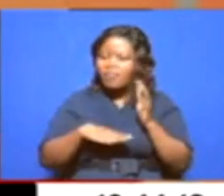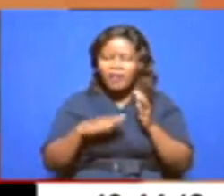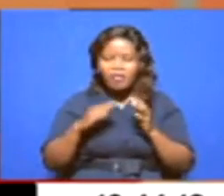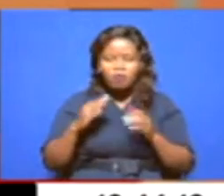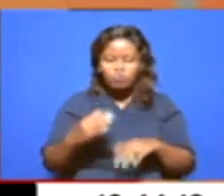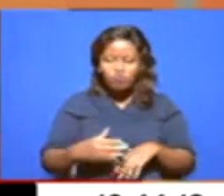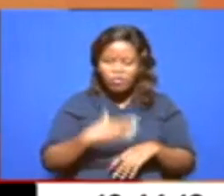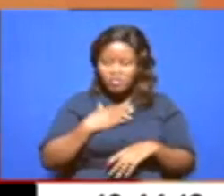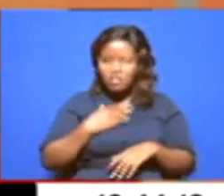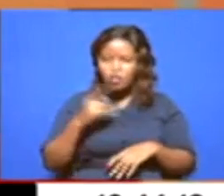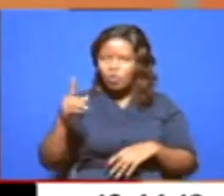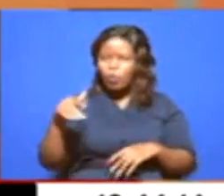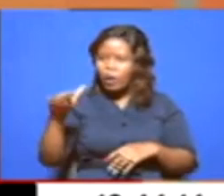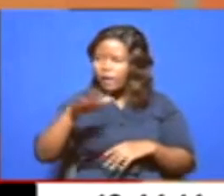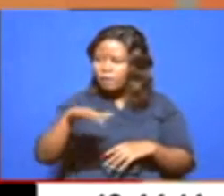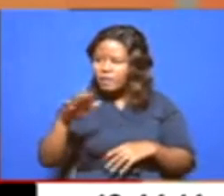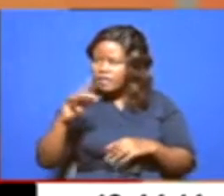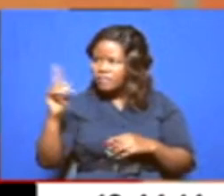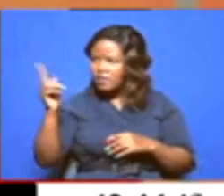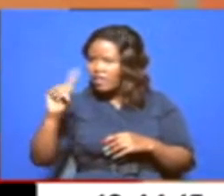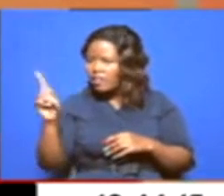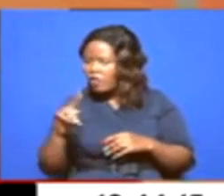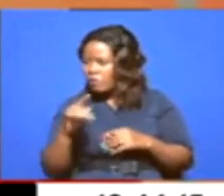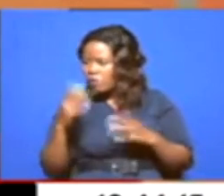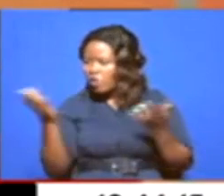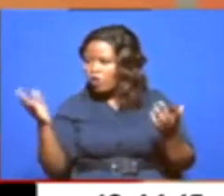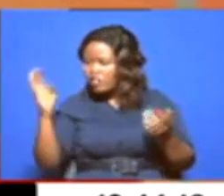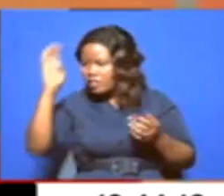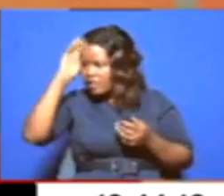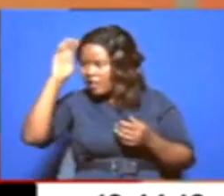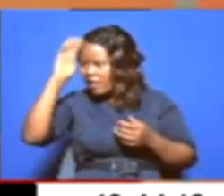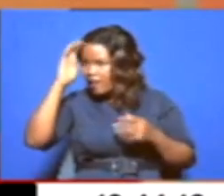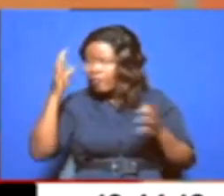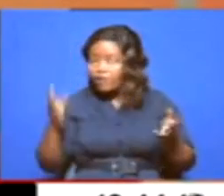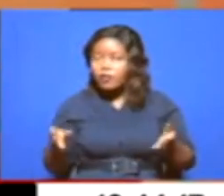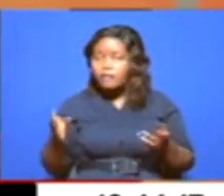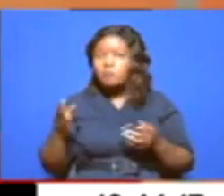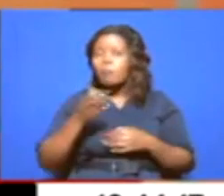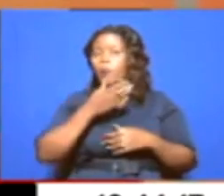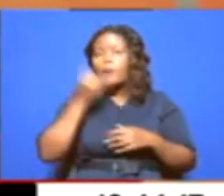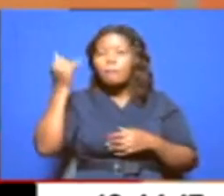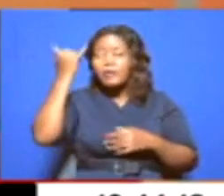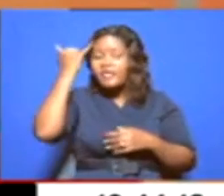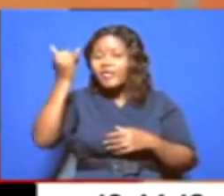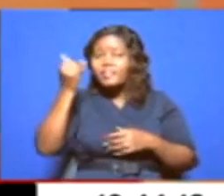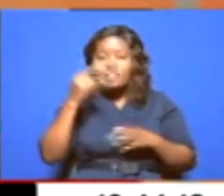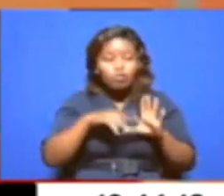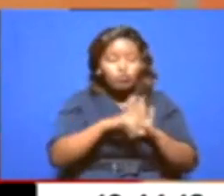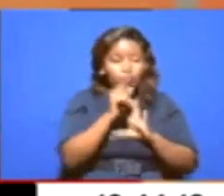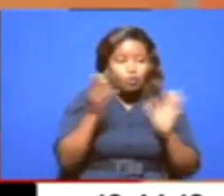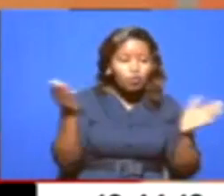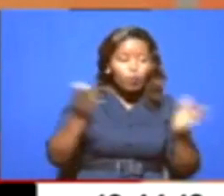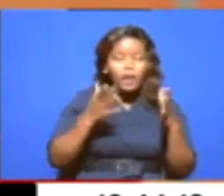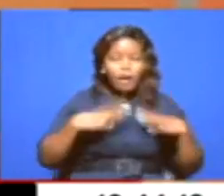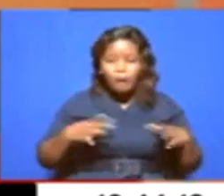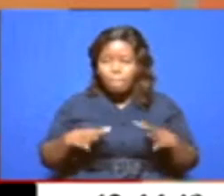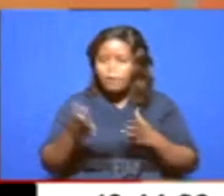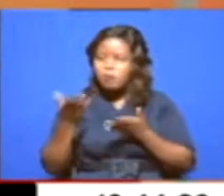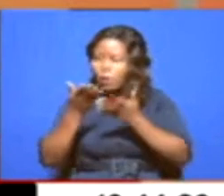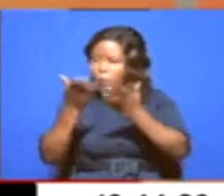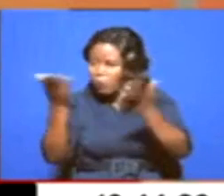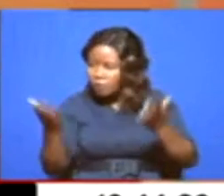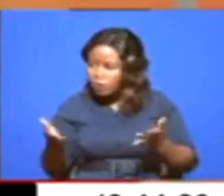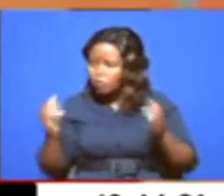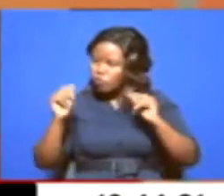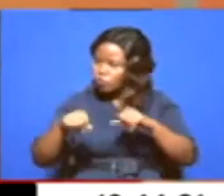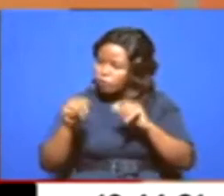Nairobi, bringing in athletes from different parts, it was a better idea to go to where they are, so that they are freely, they can converse, they can discuss, they can